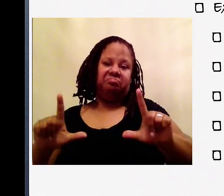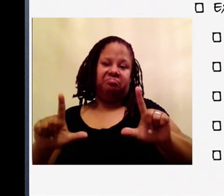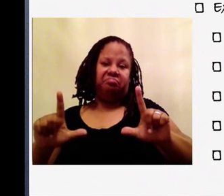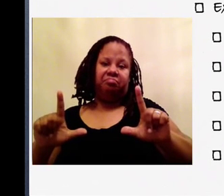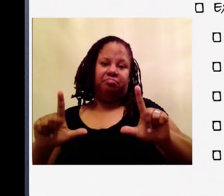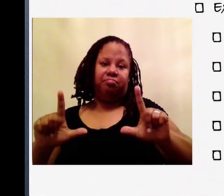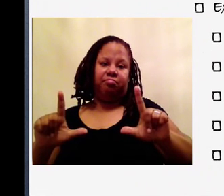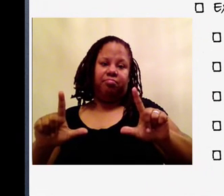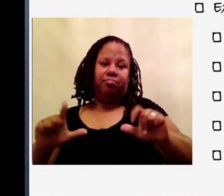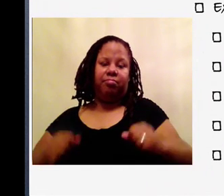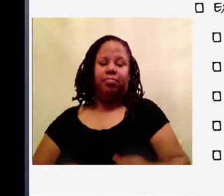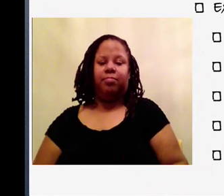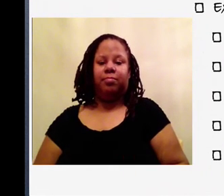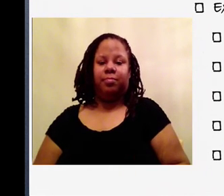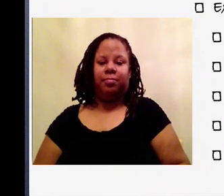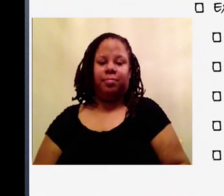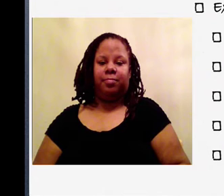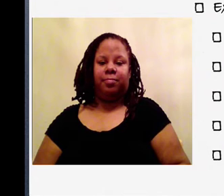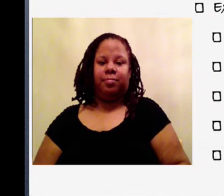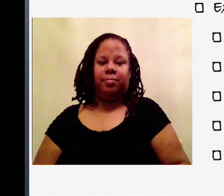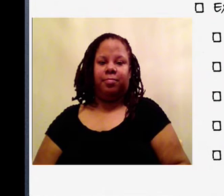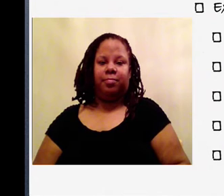DCL : L, frame.